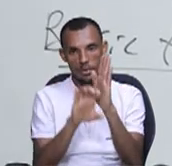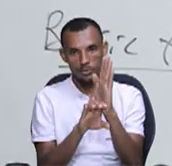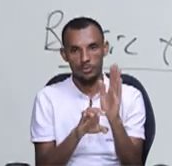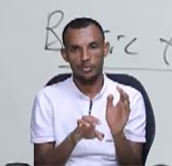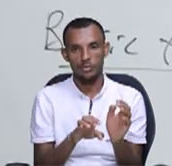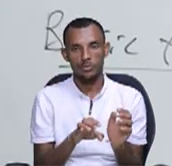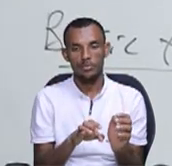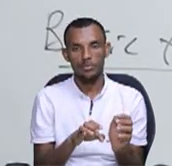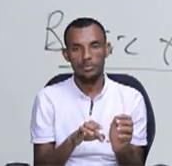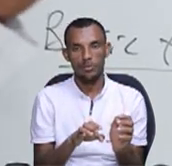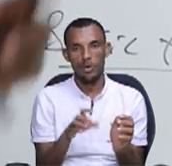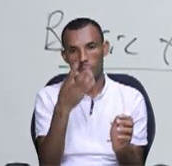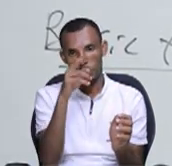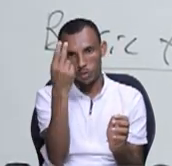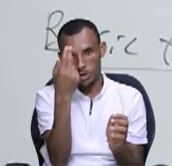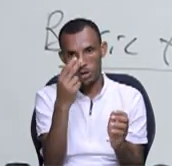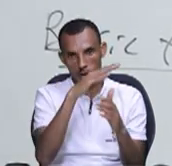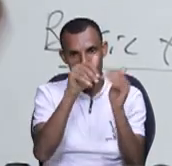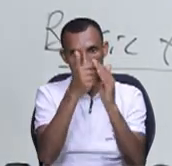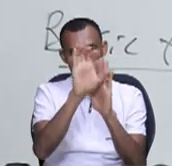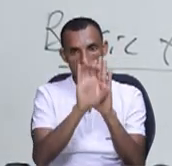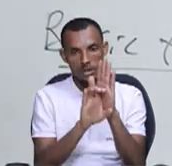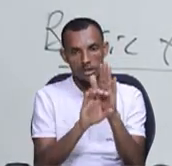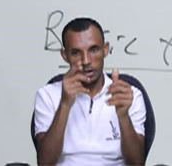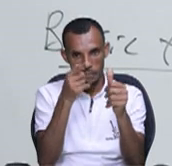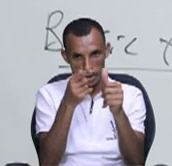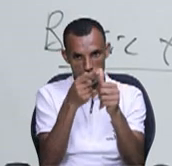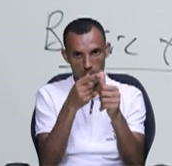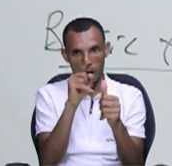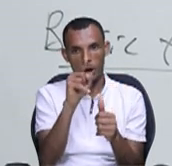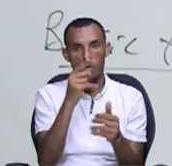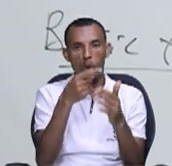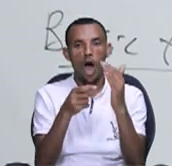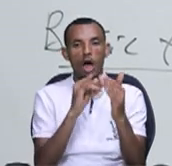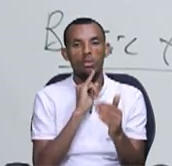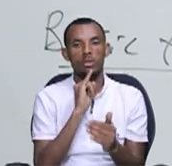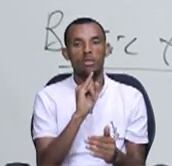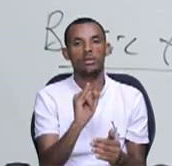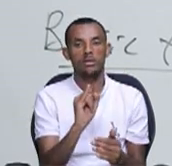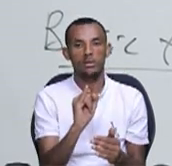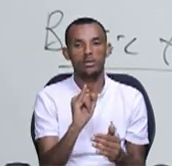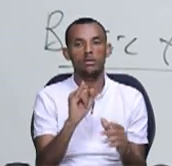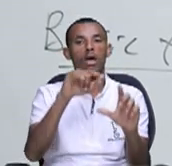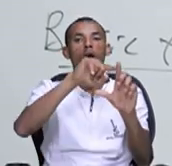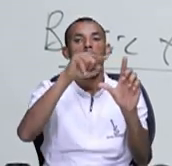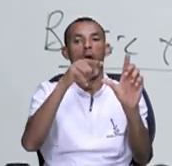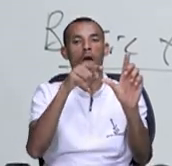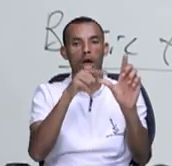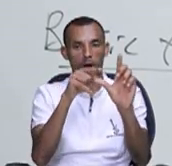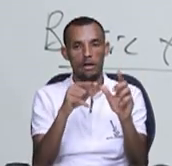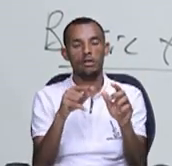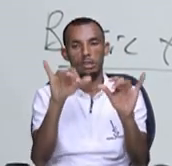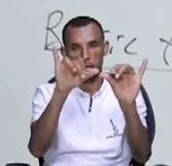see or used in the whole chapters. The first one, what is angle in standard